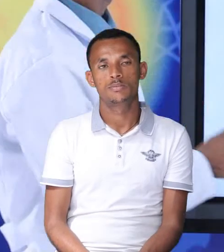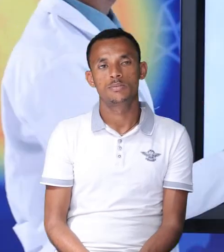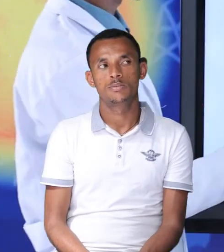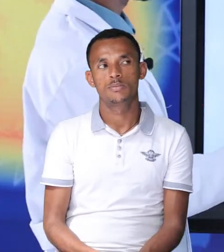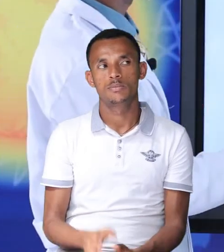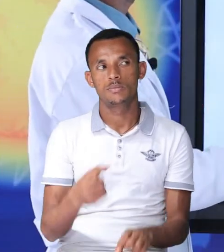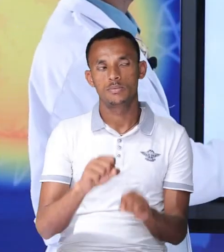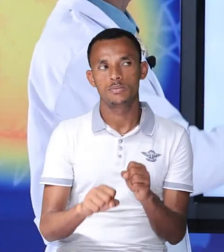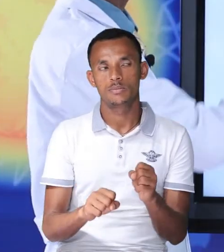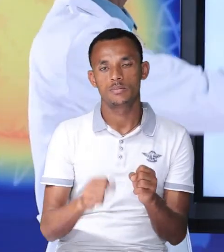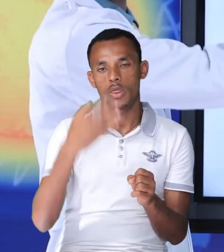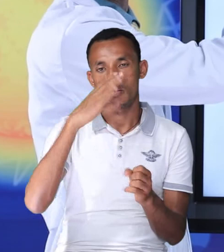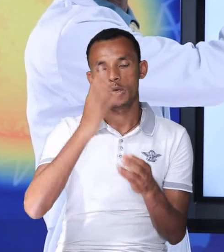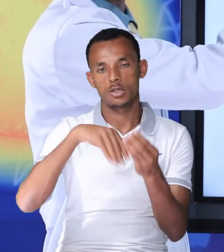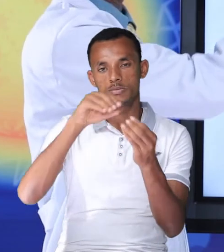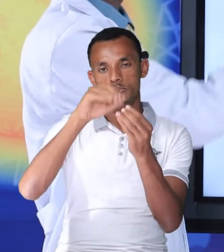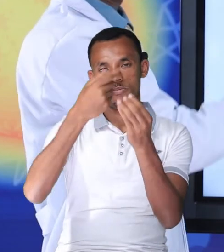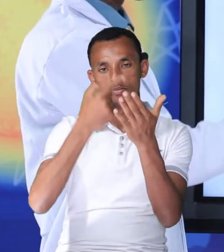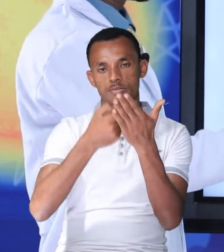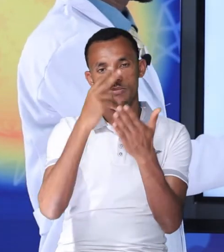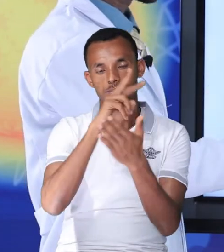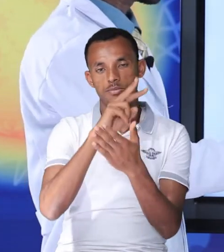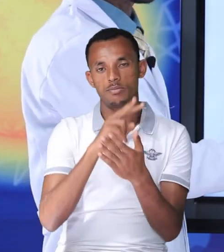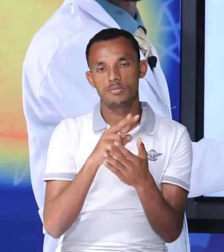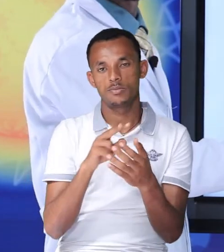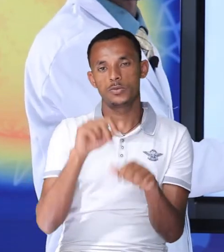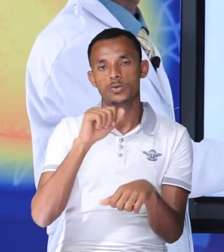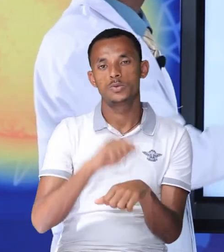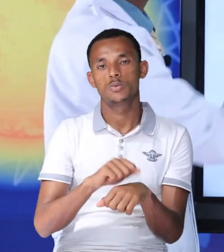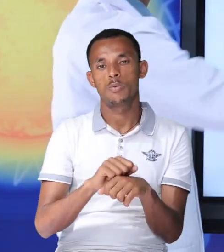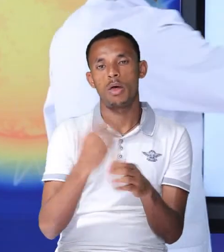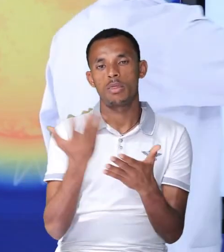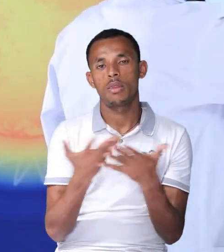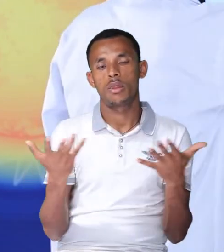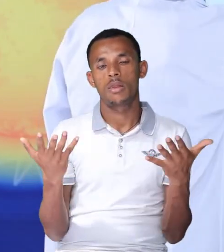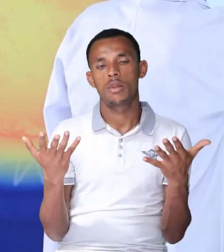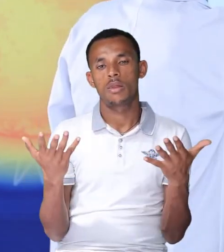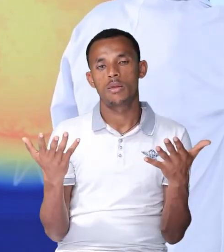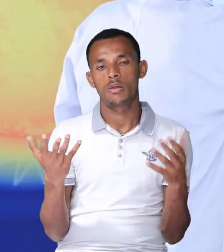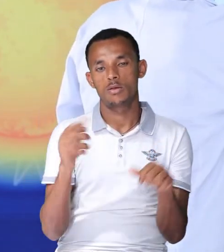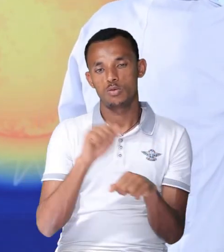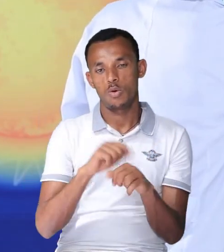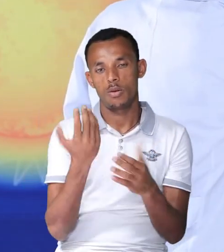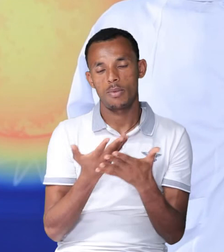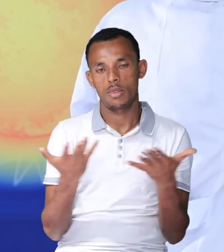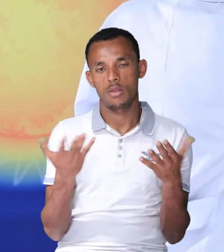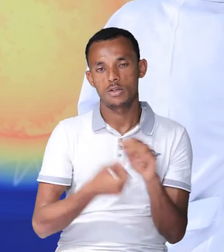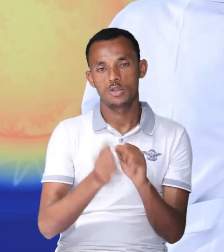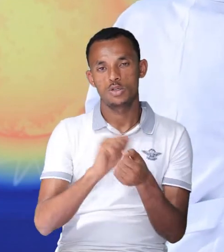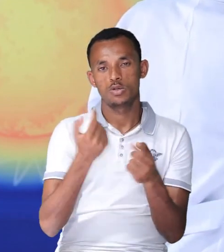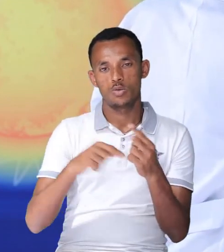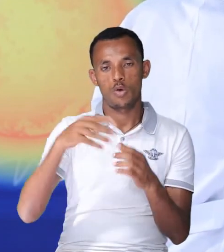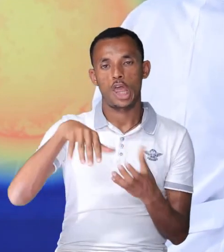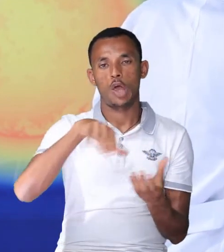So, as temperature increases here, solid matter, solid changes to